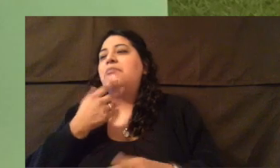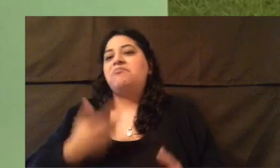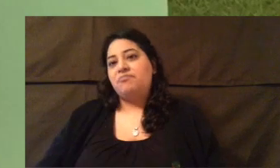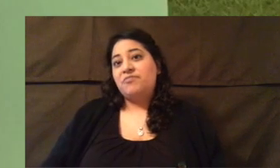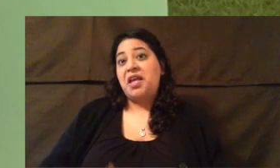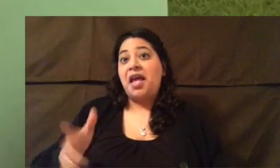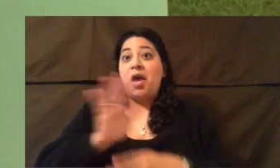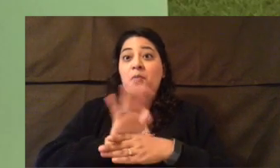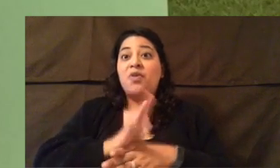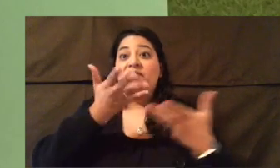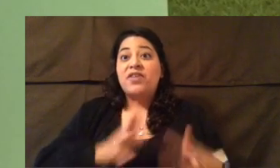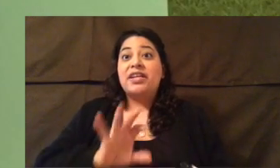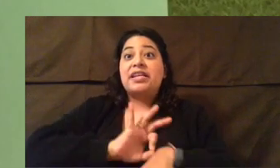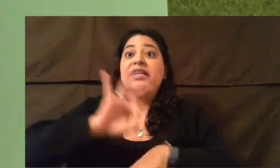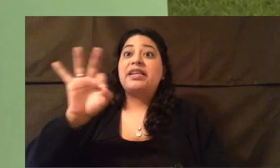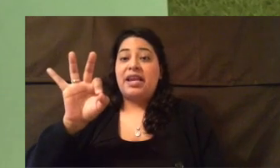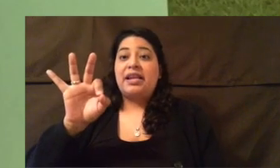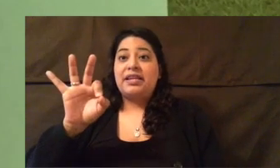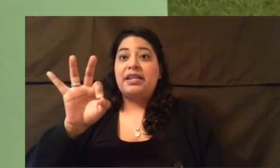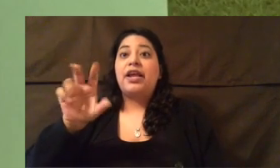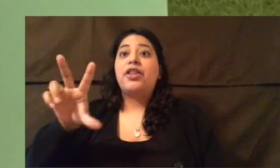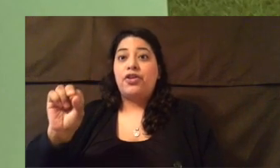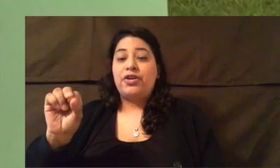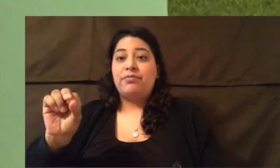PM, so we're just going to say that the movie will be